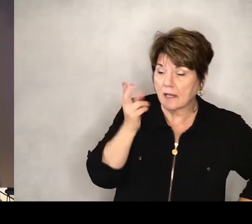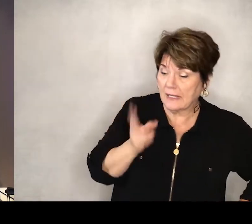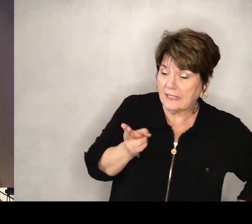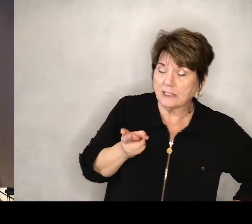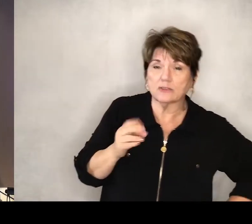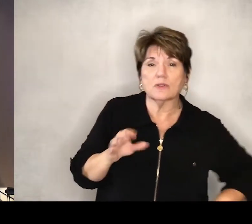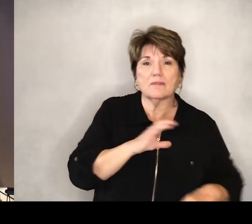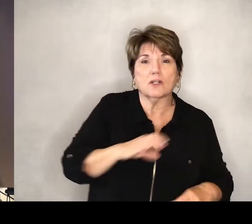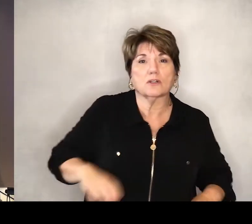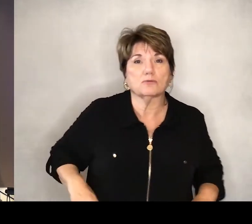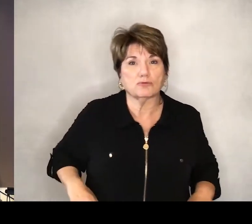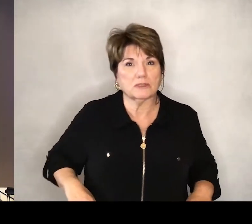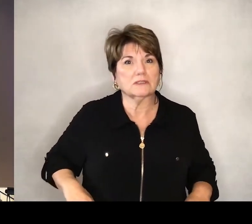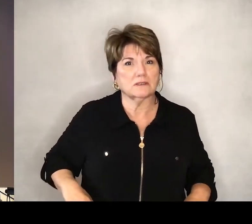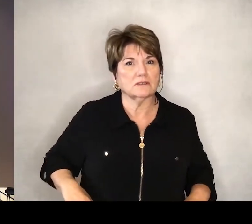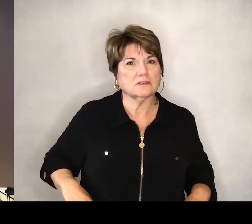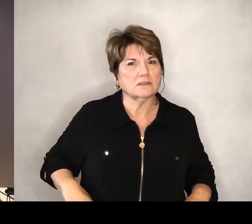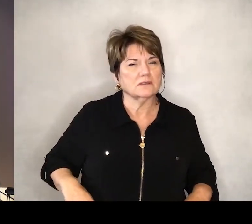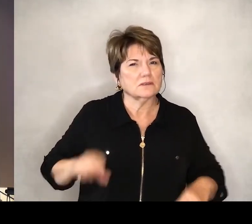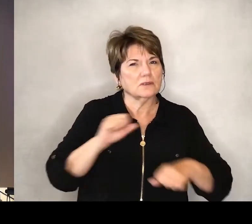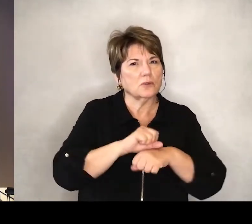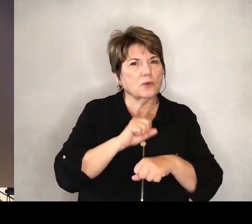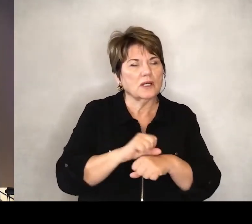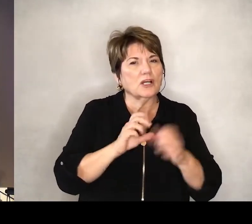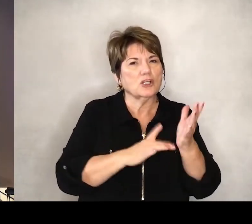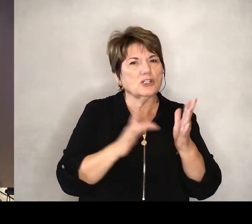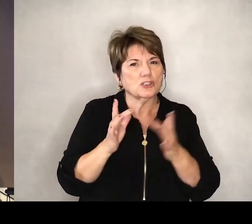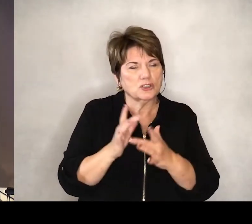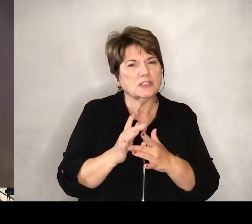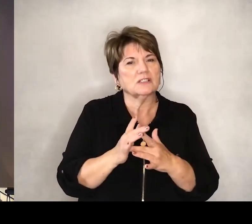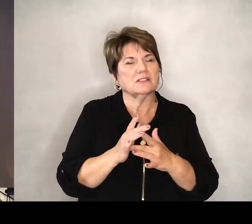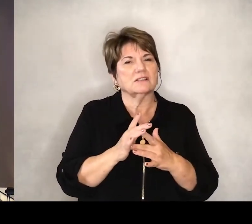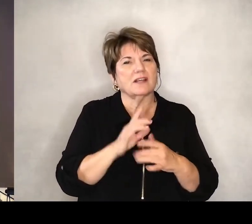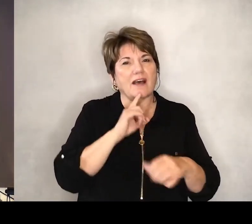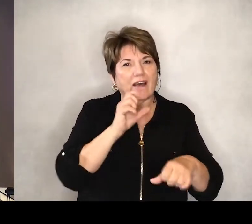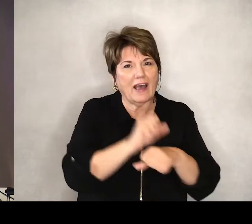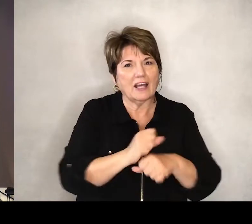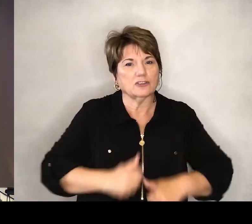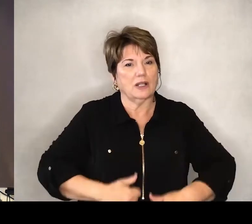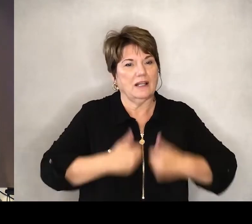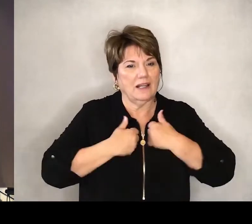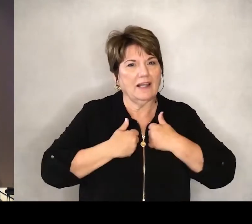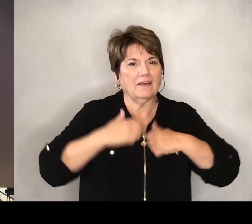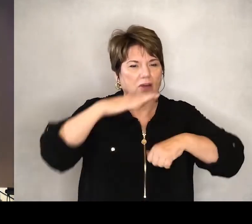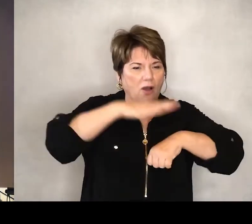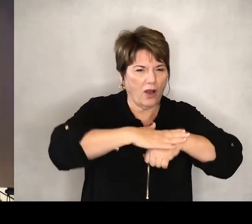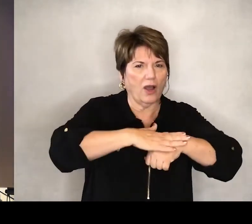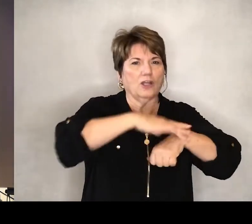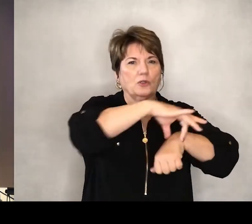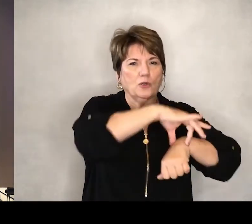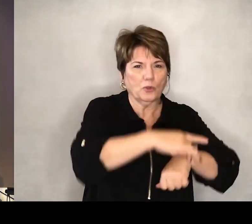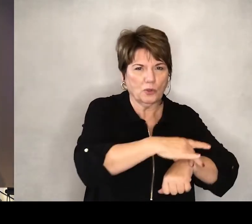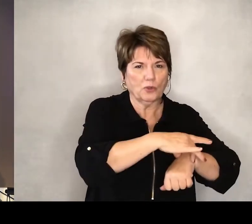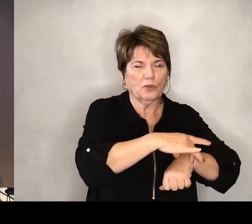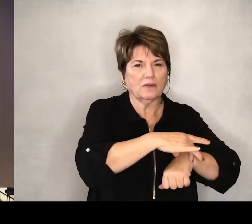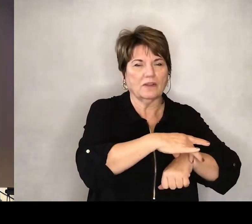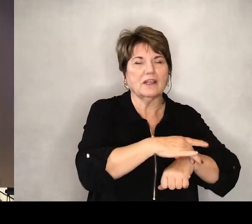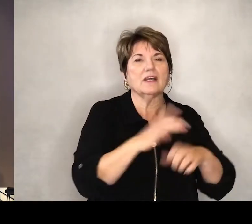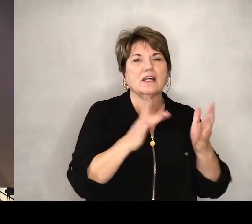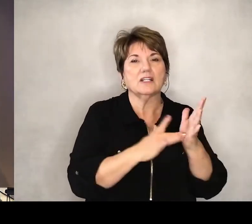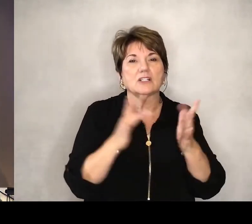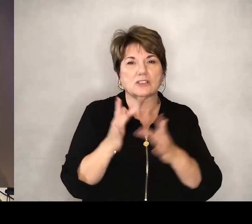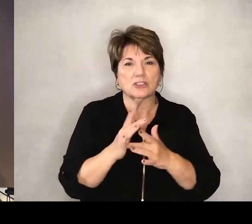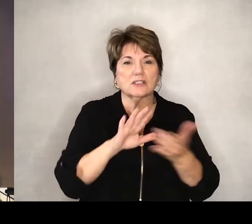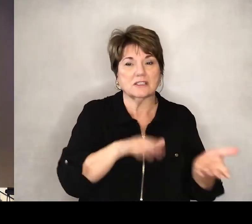of Christ's existence, the idea that Jesus actually lived on the earth, that Jesus